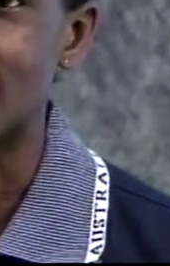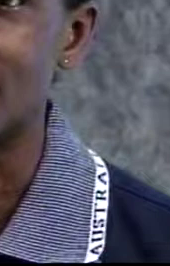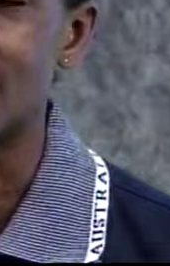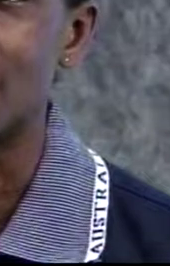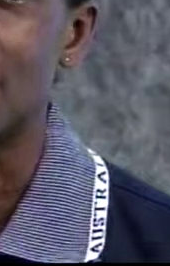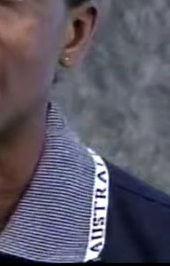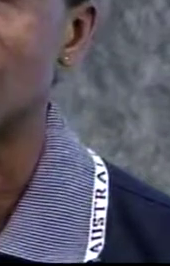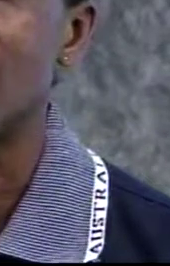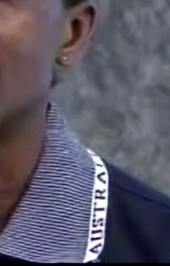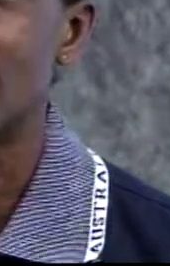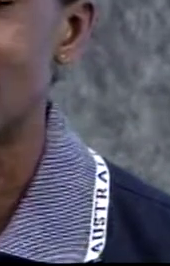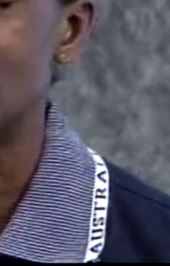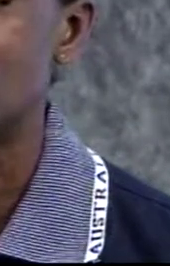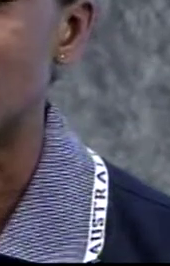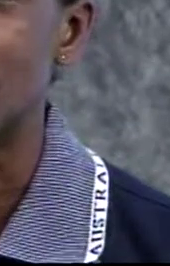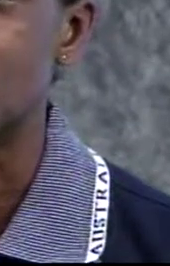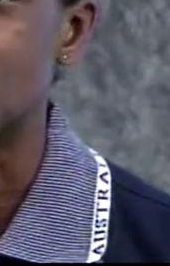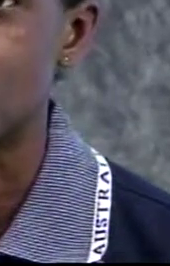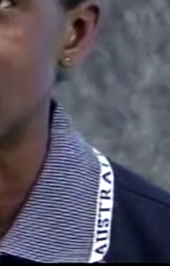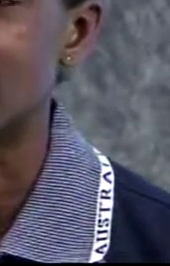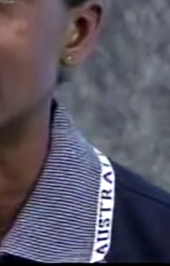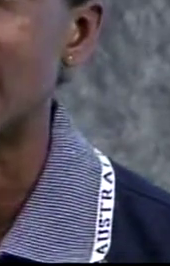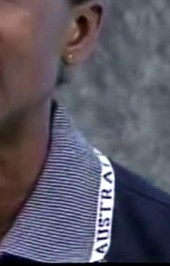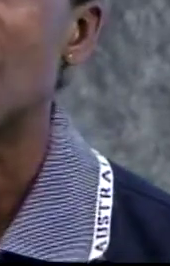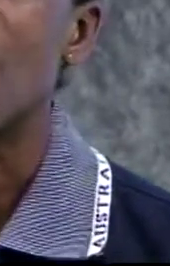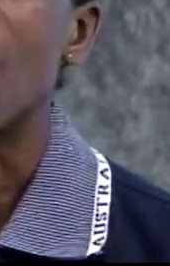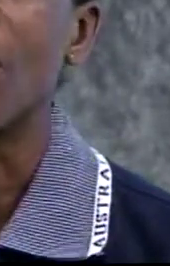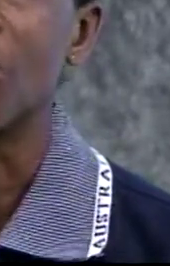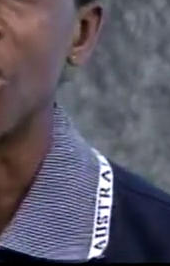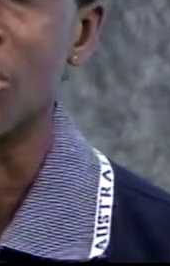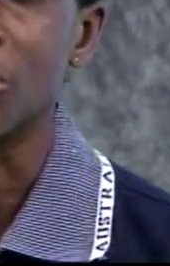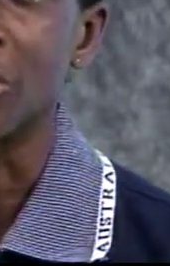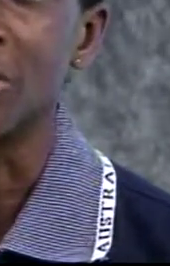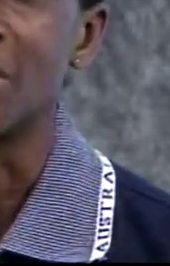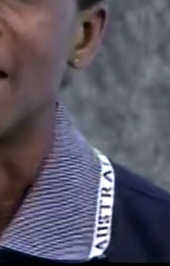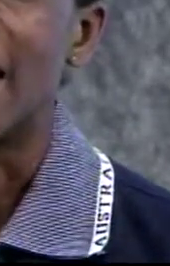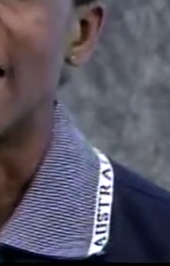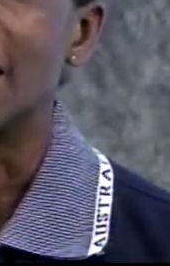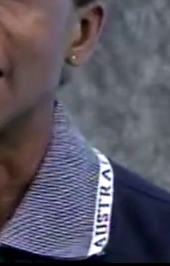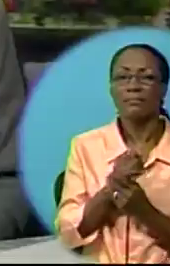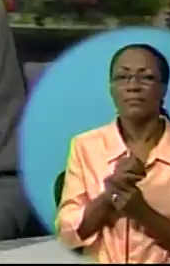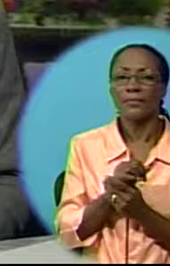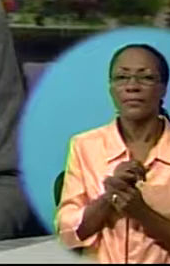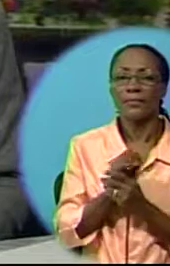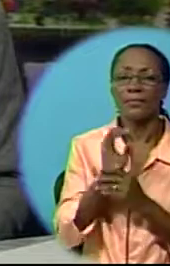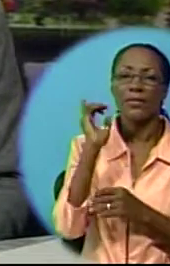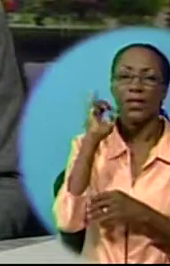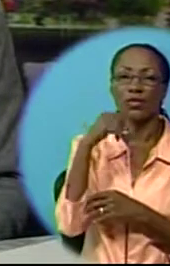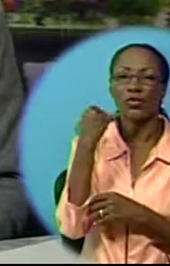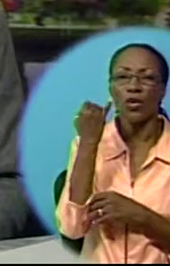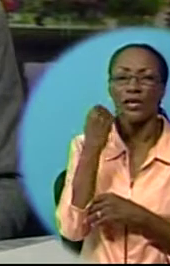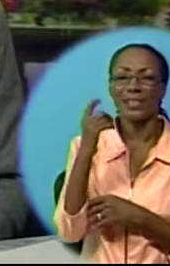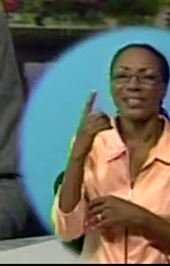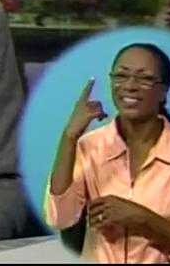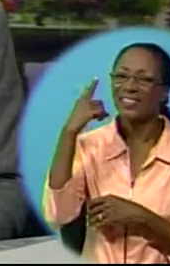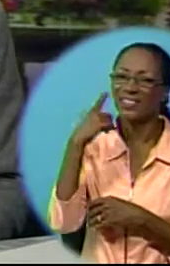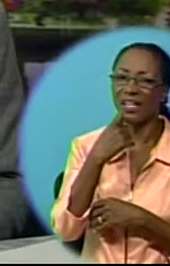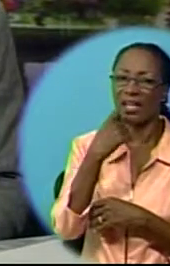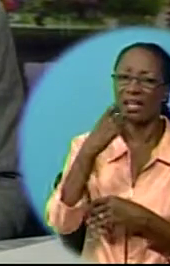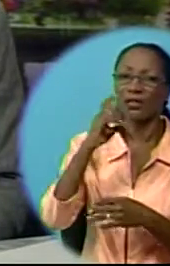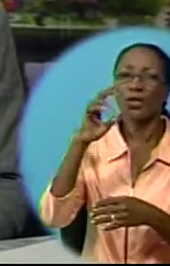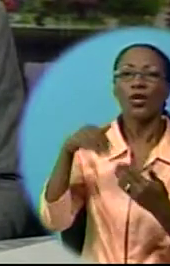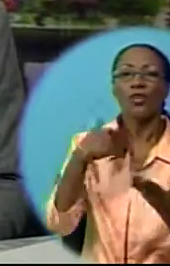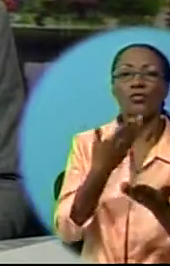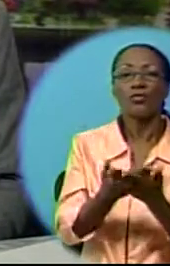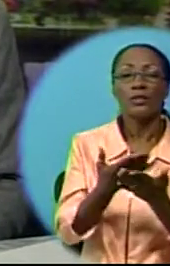and to love us despite what crisis we may be going through personally or around the world. Jordan had just returned from Australia,